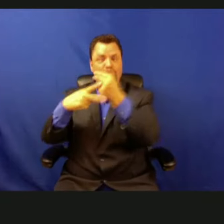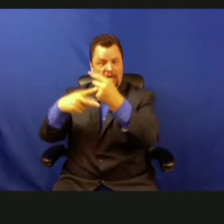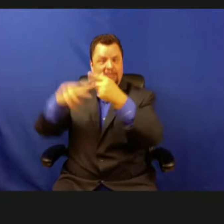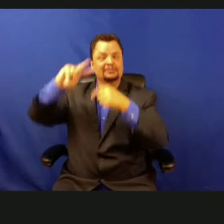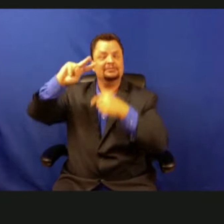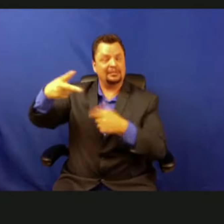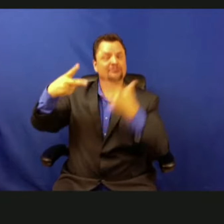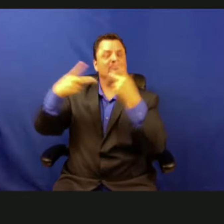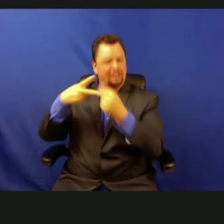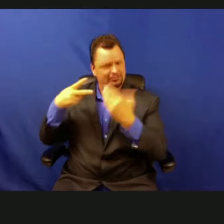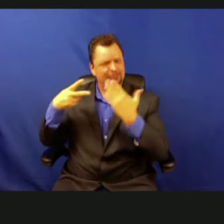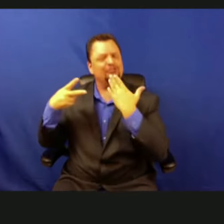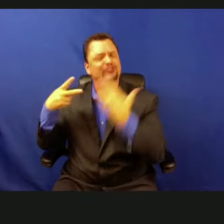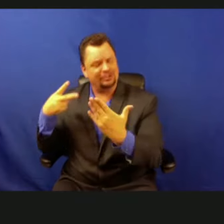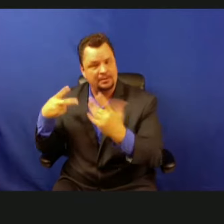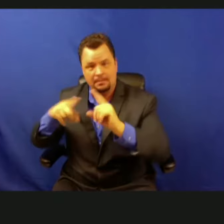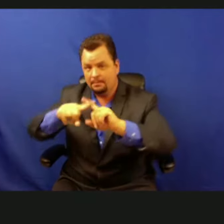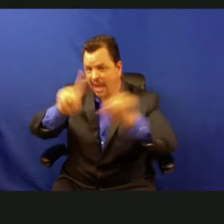Thank you.